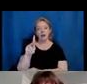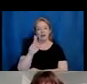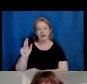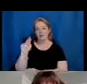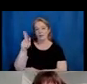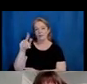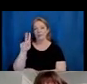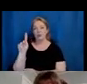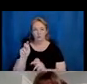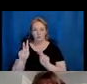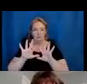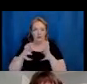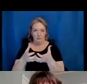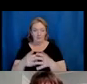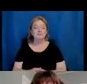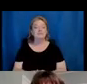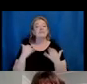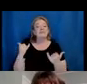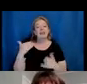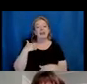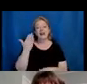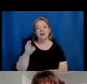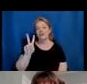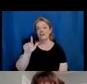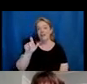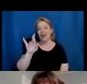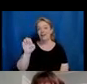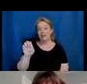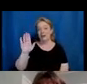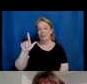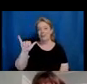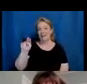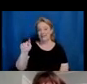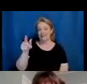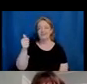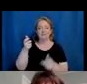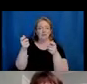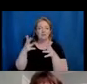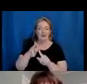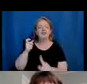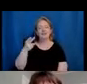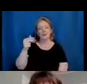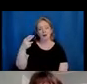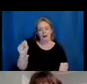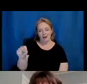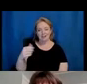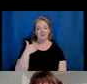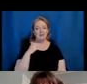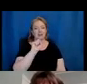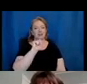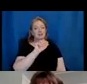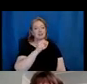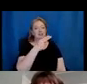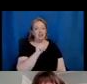people. With me today is Valerie Blint, the director of HAHS, Sasha Davis, executive director of the Renee and Chaim